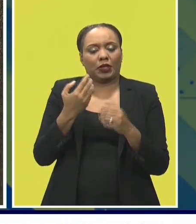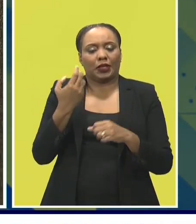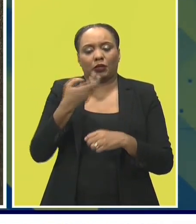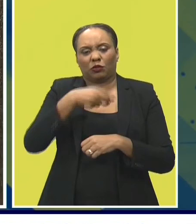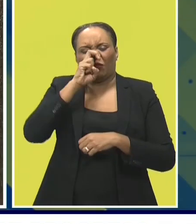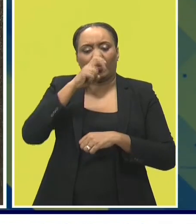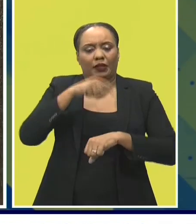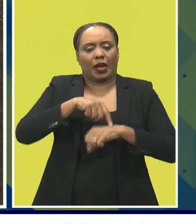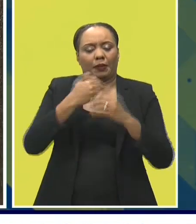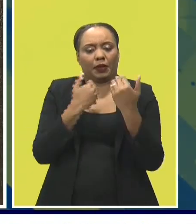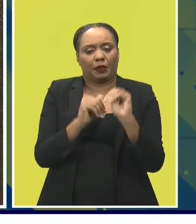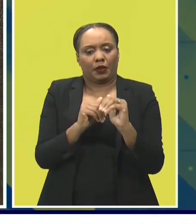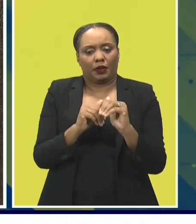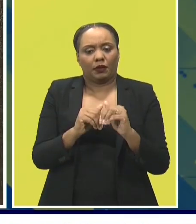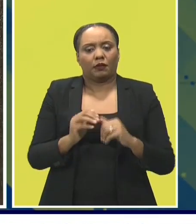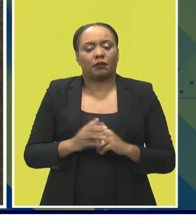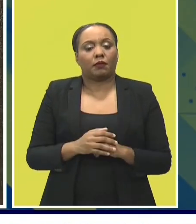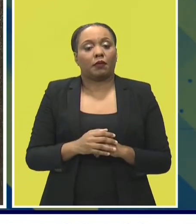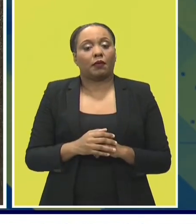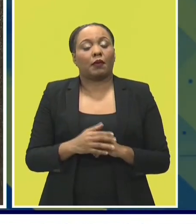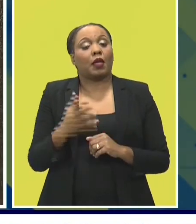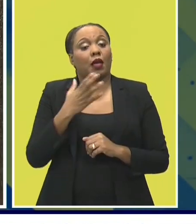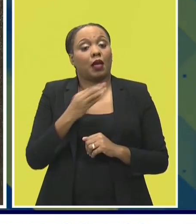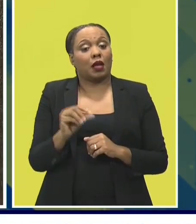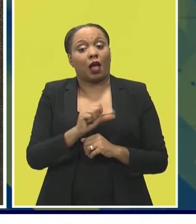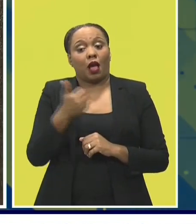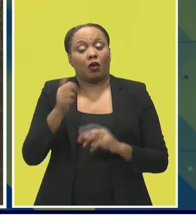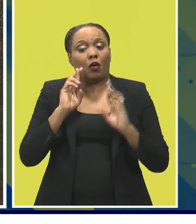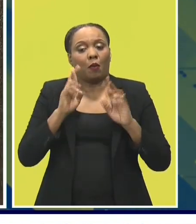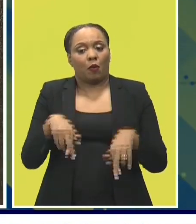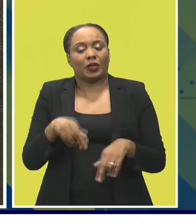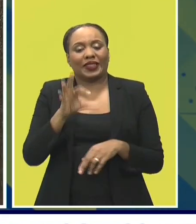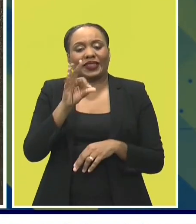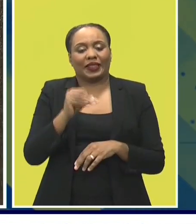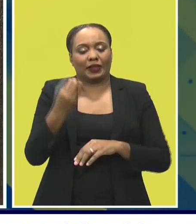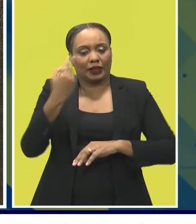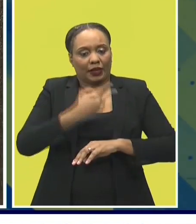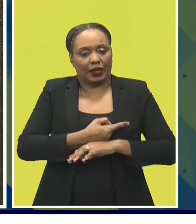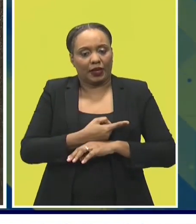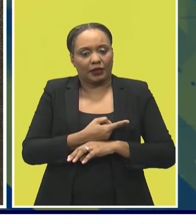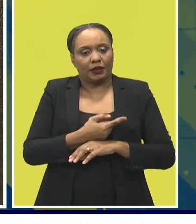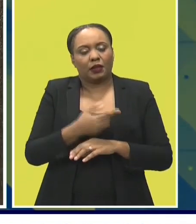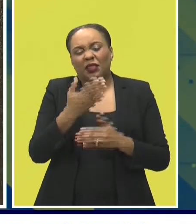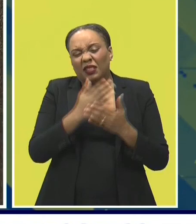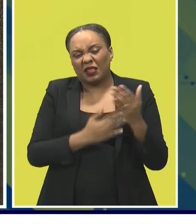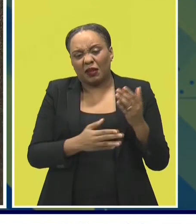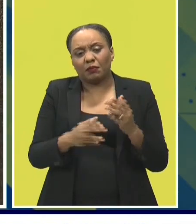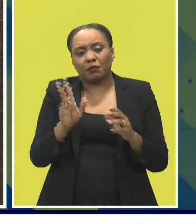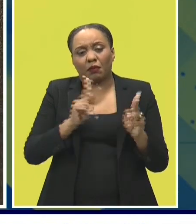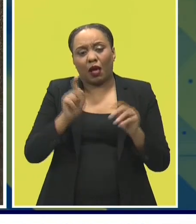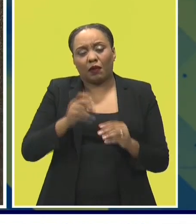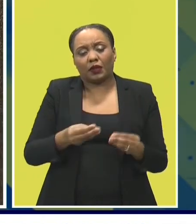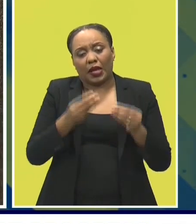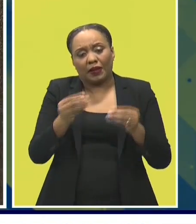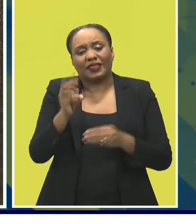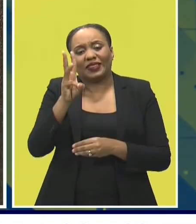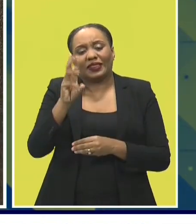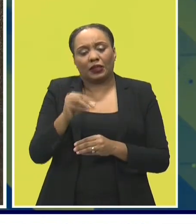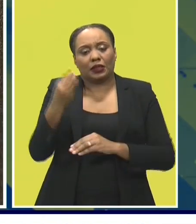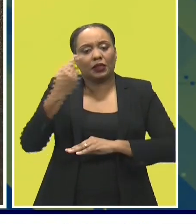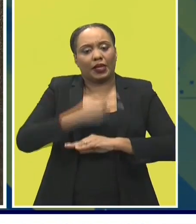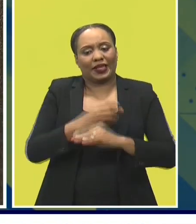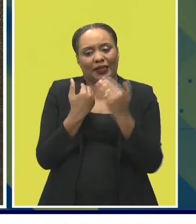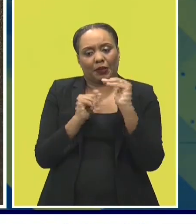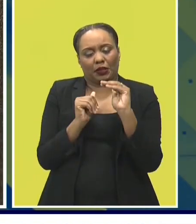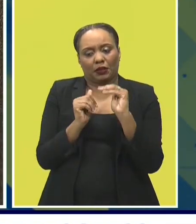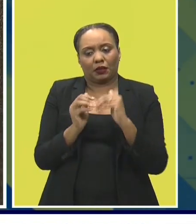statements issued within 90 days of the year-end. For some, it is 60 days. I am therefore confident that the